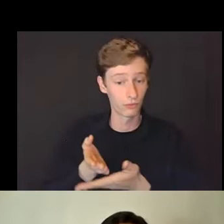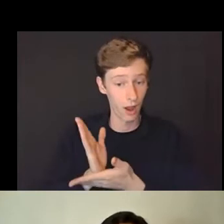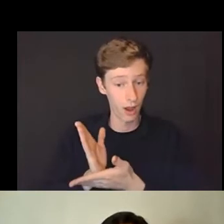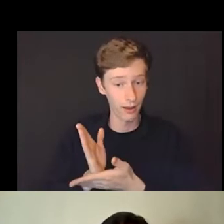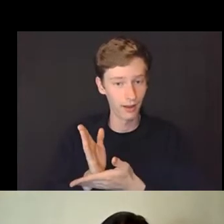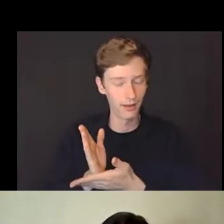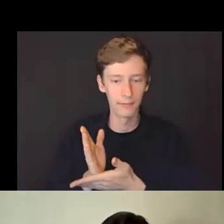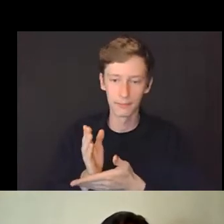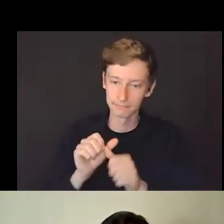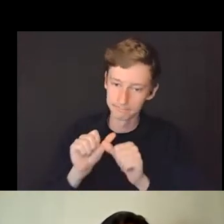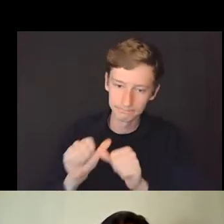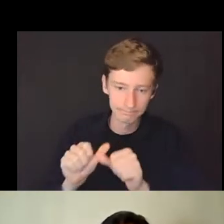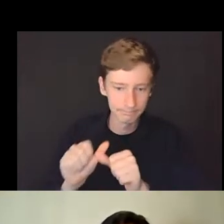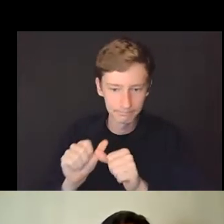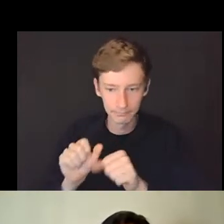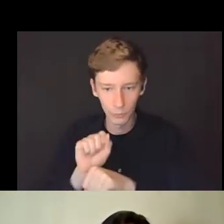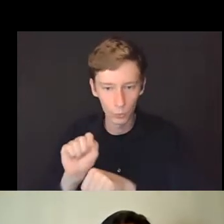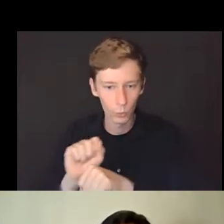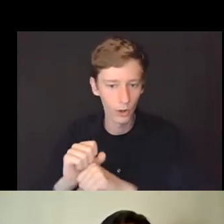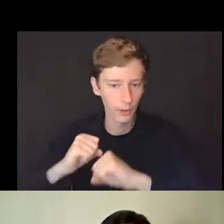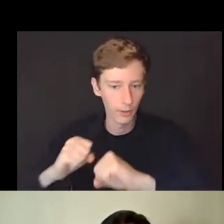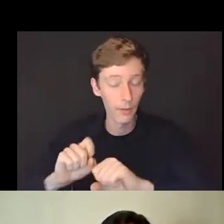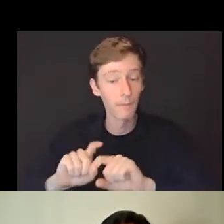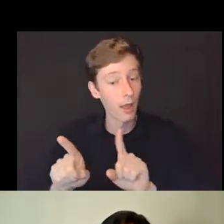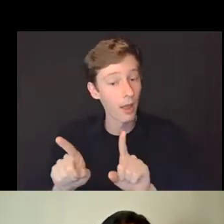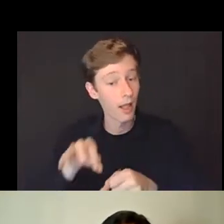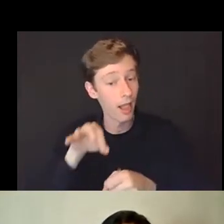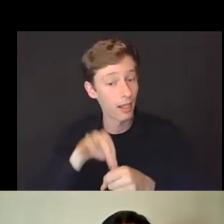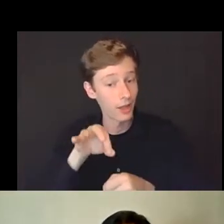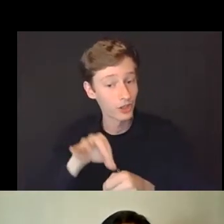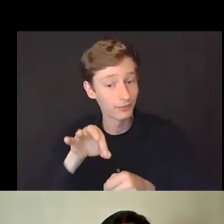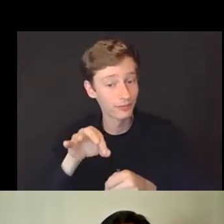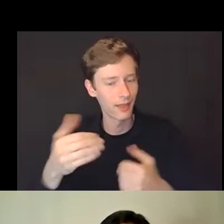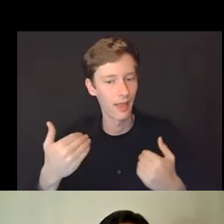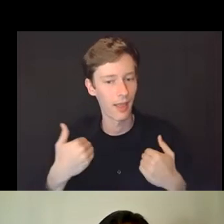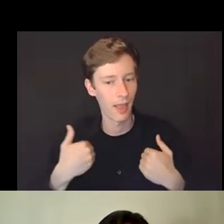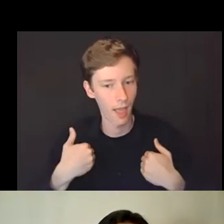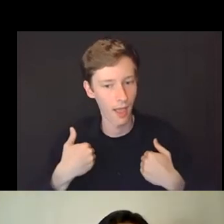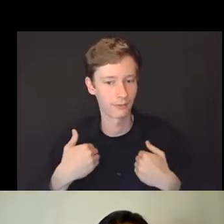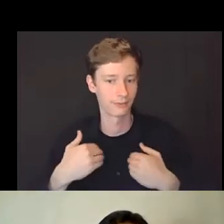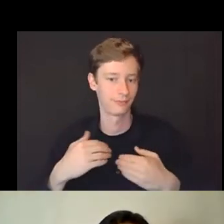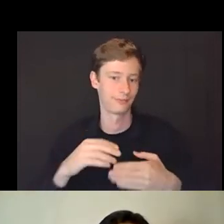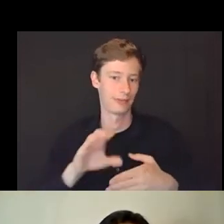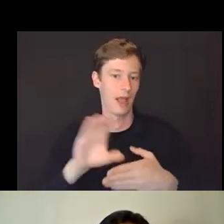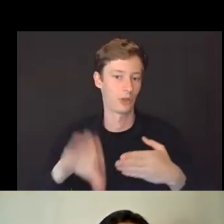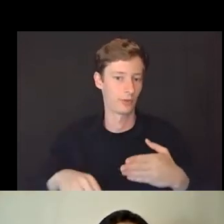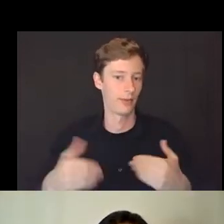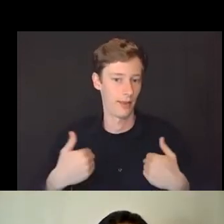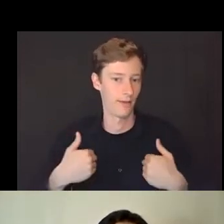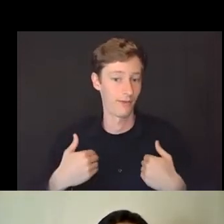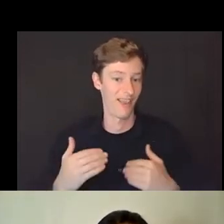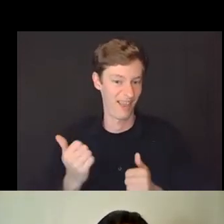constant homework, but elections have consequences. Elections at every level. Absolutely.